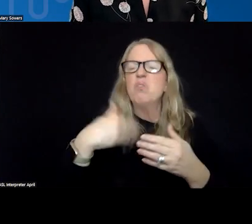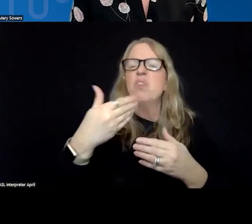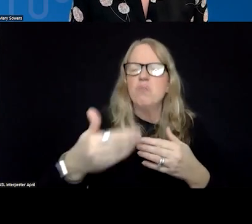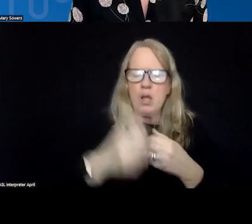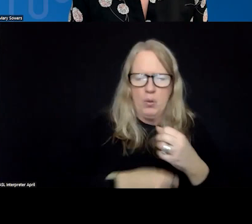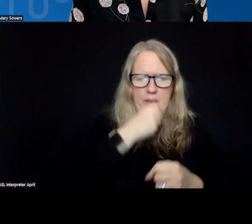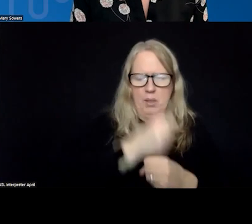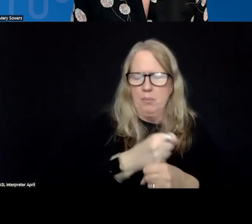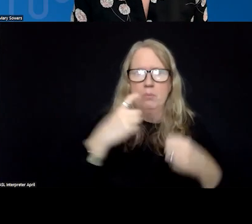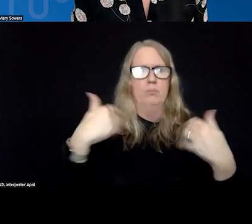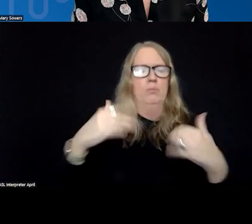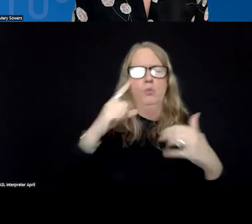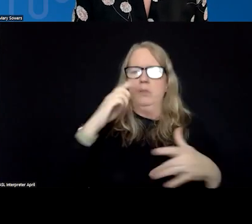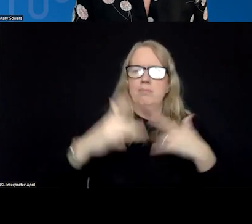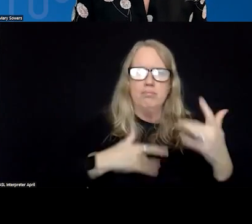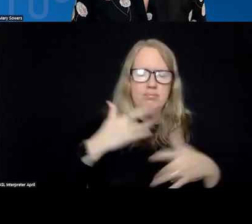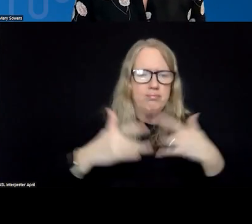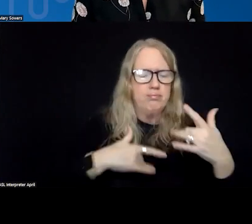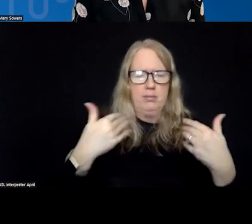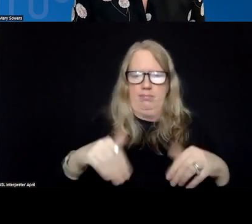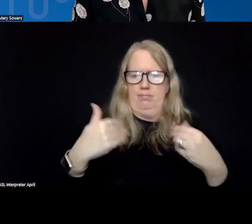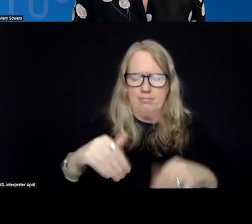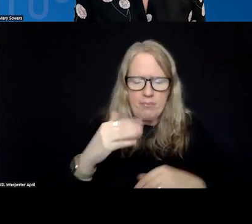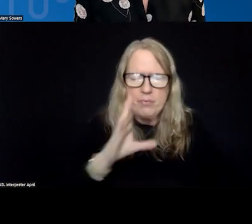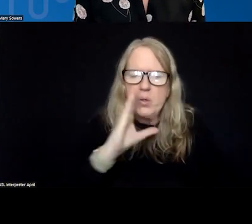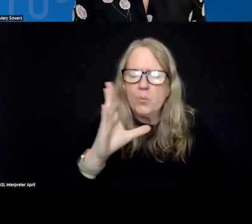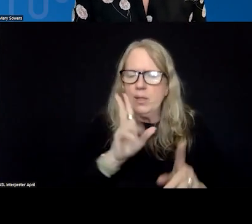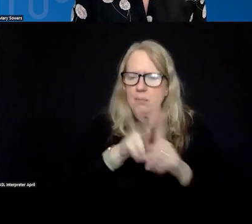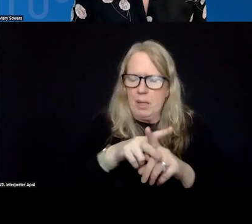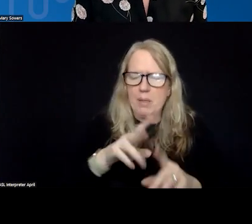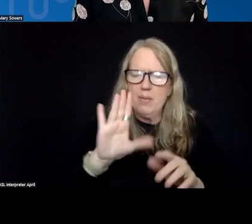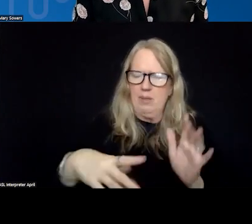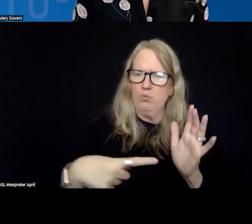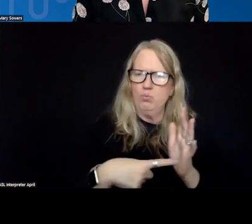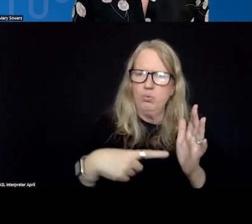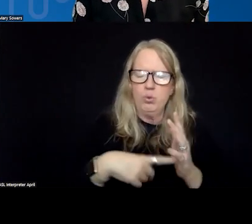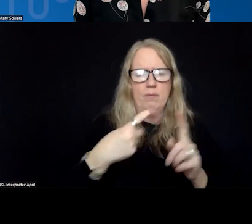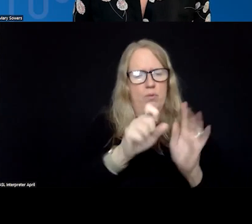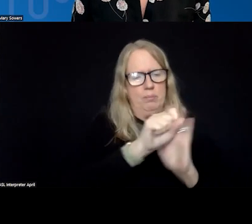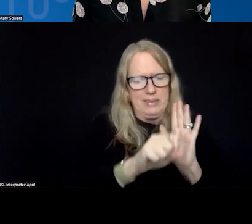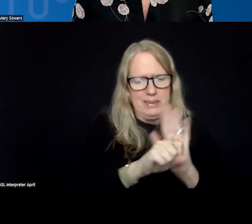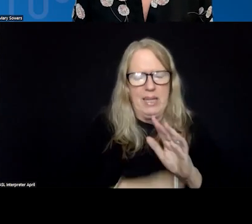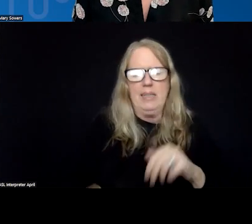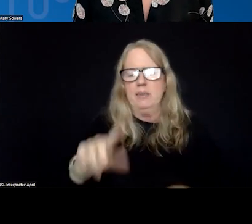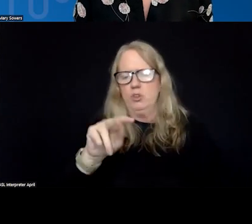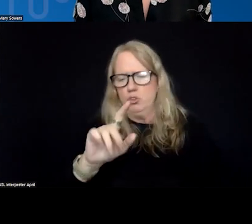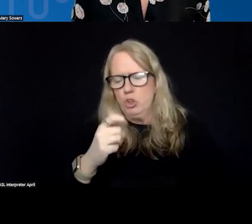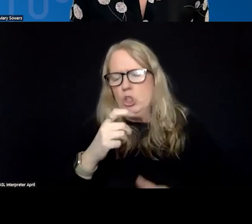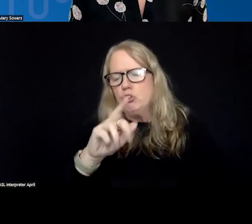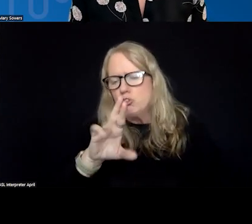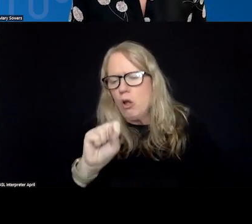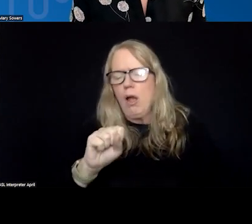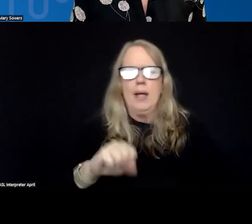We're super excited. This week is pivotal. Applications are due from states, tribes, or territories by